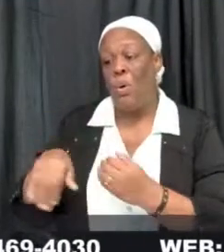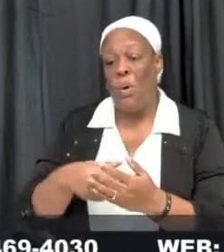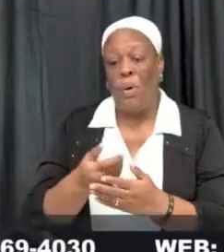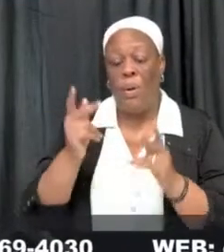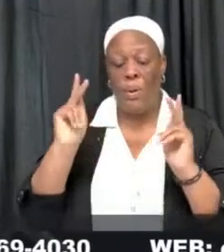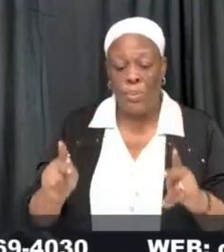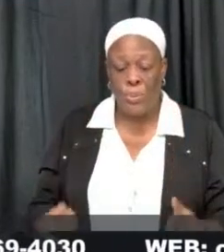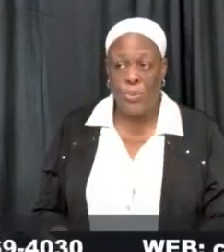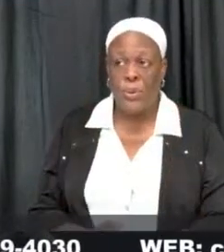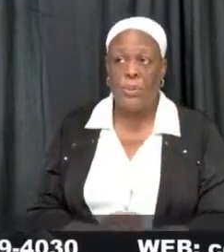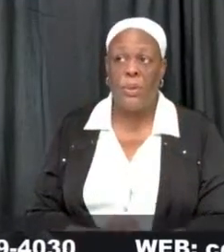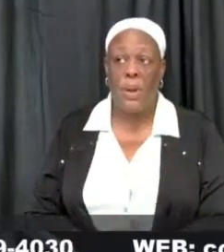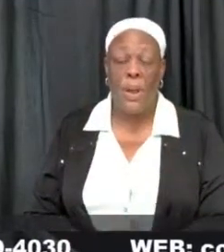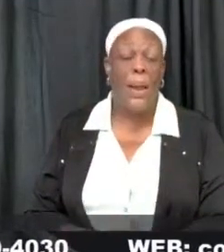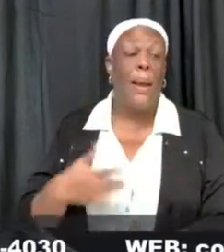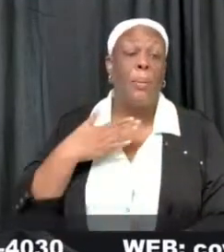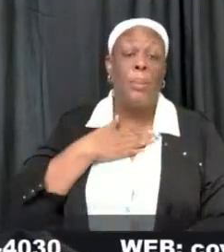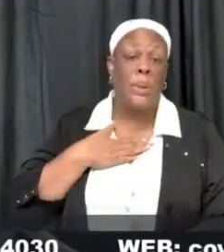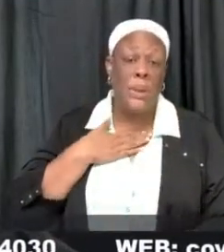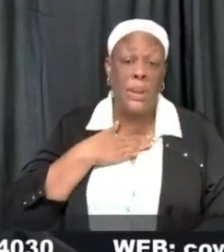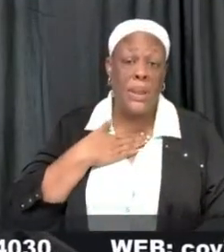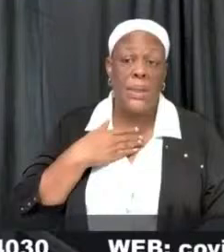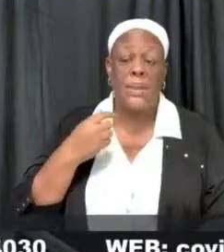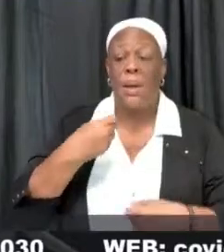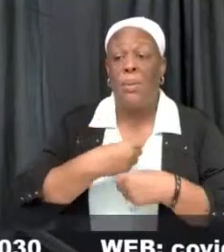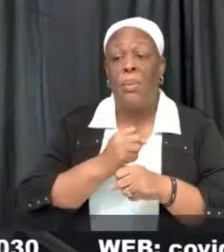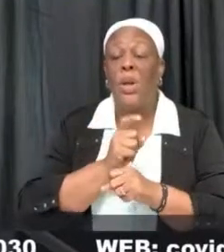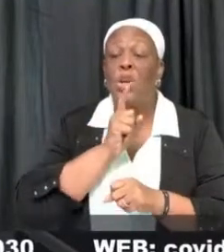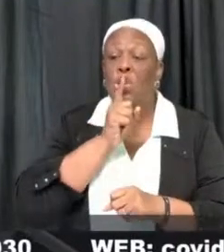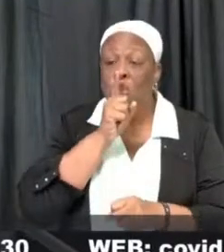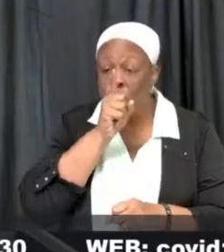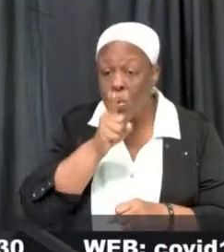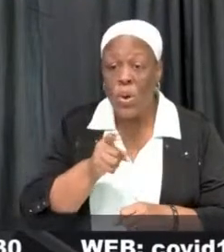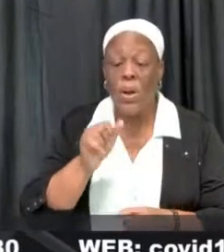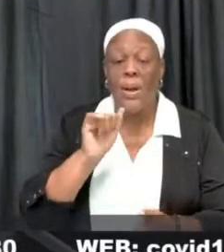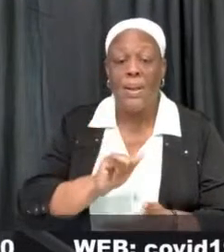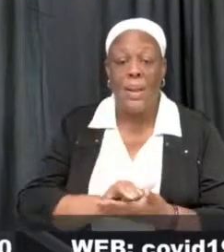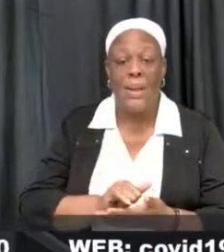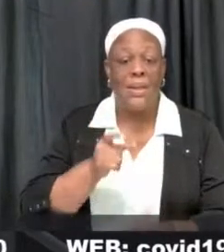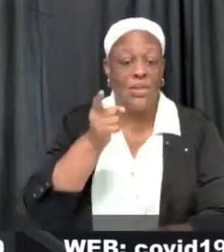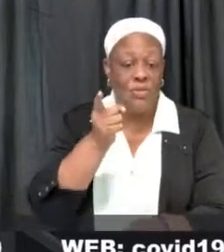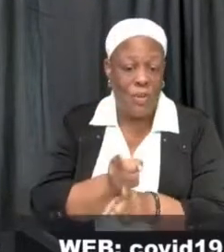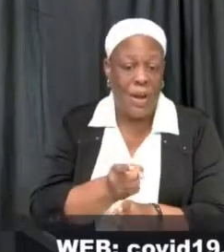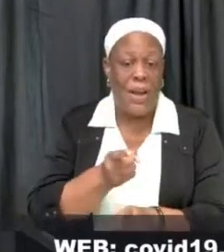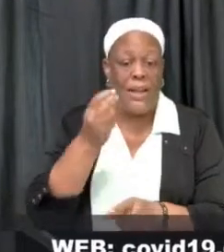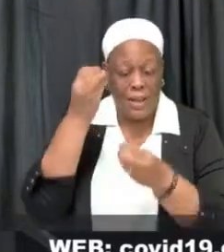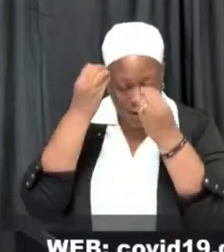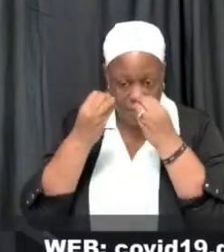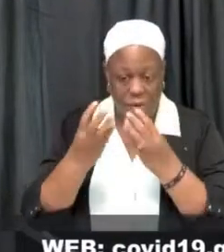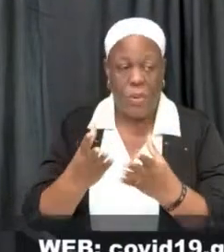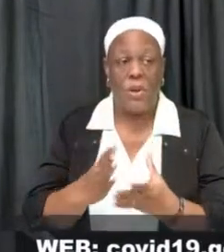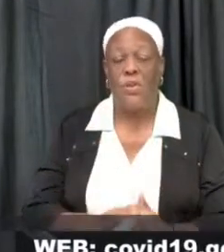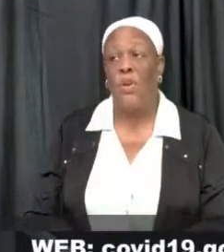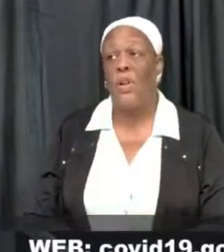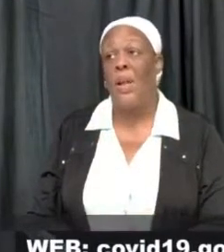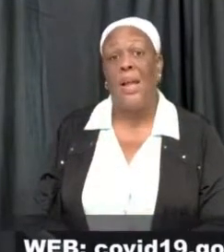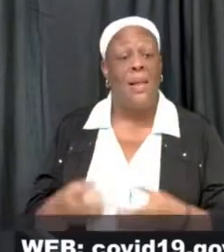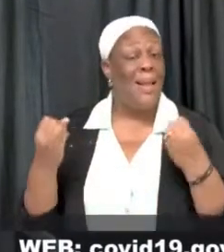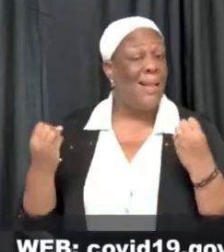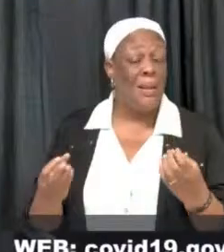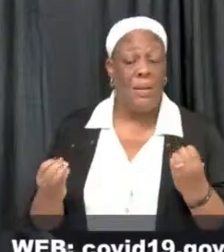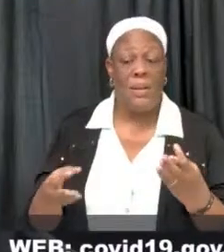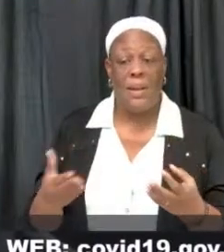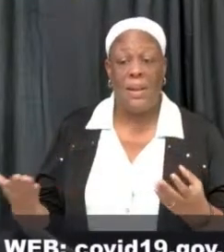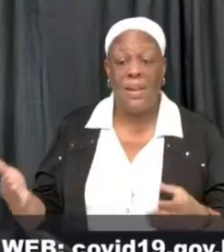public that is credible. In this age of social media, there's a lot placed on social media that is